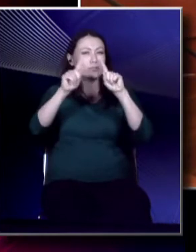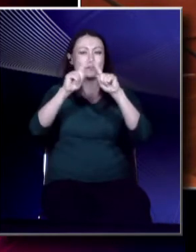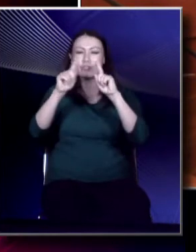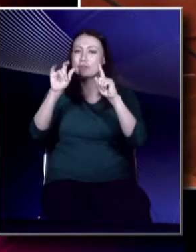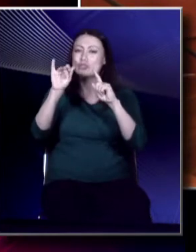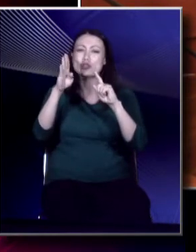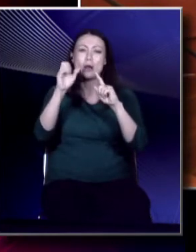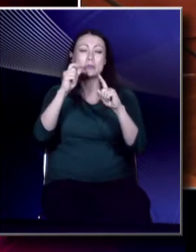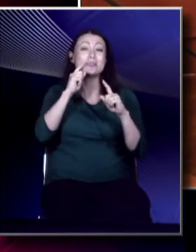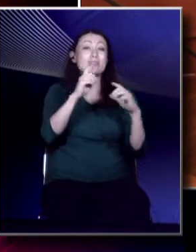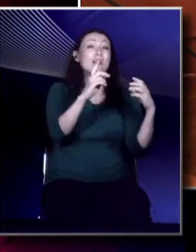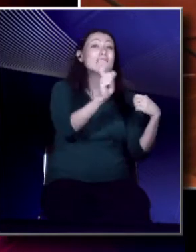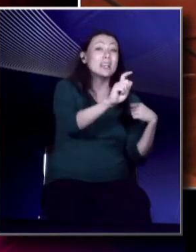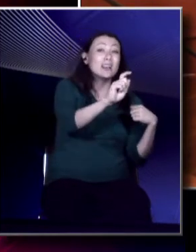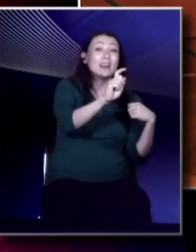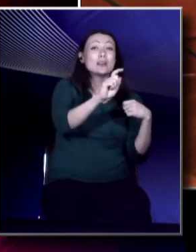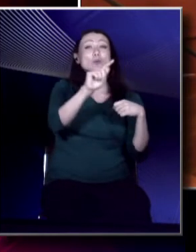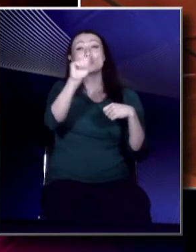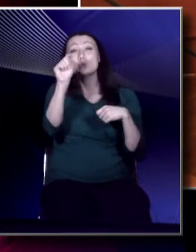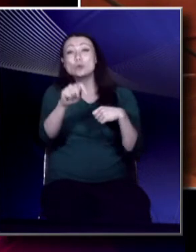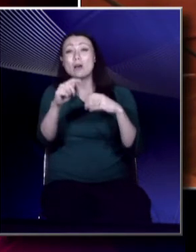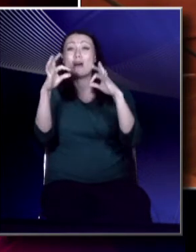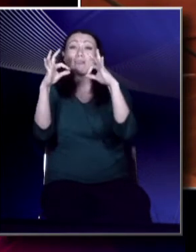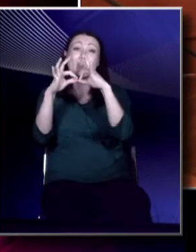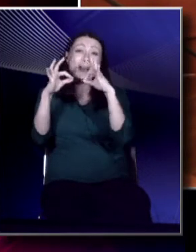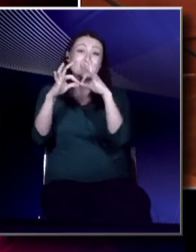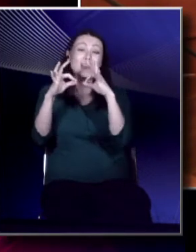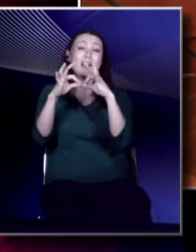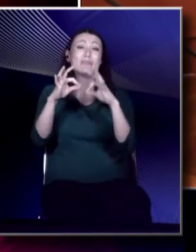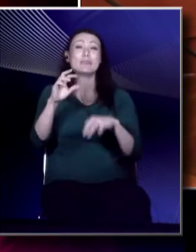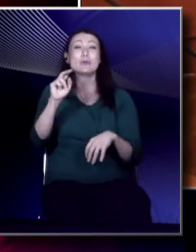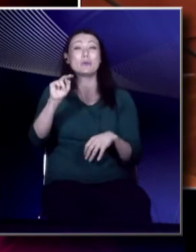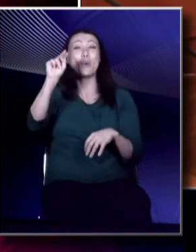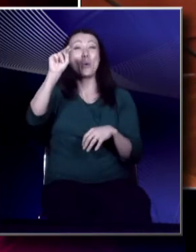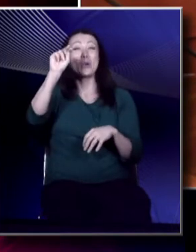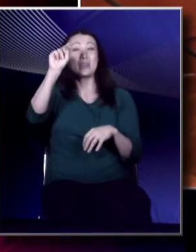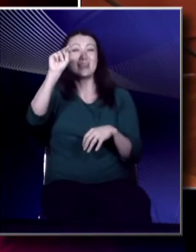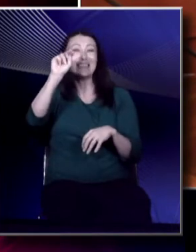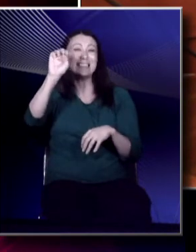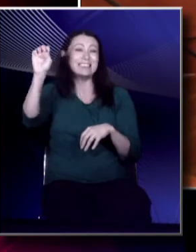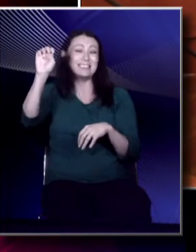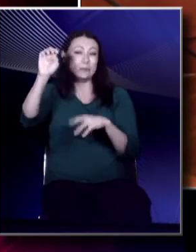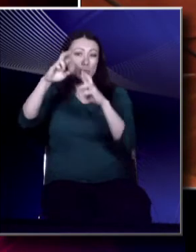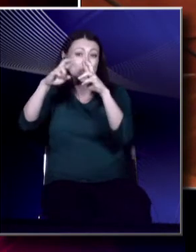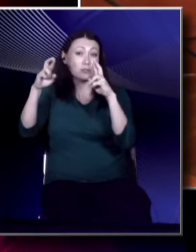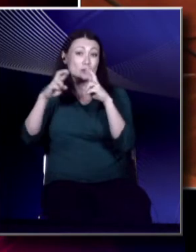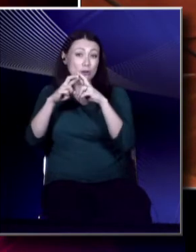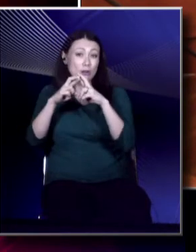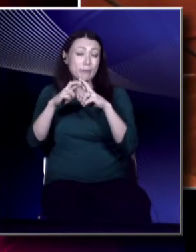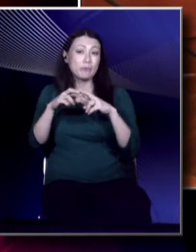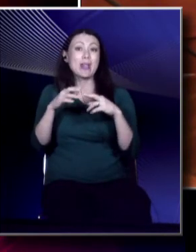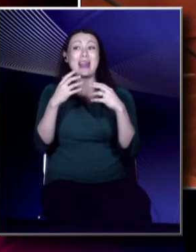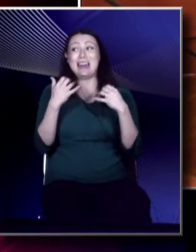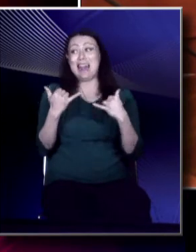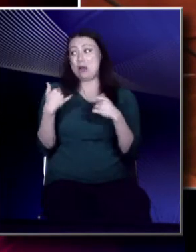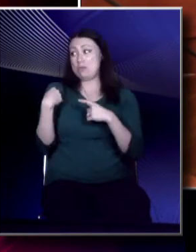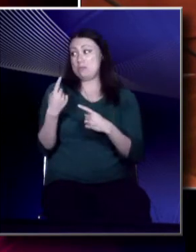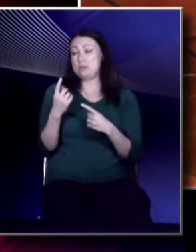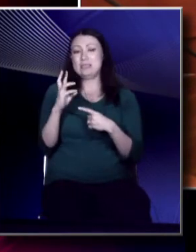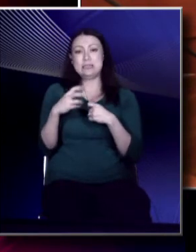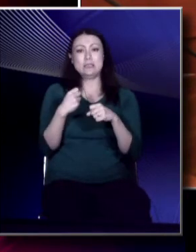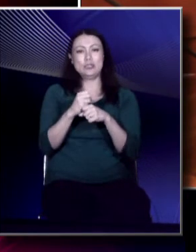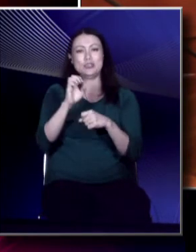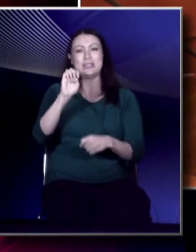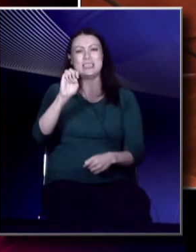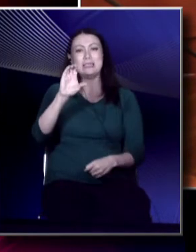Tucson, Flagstaff, North Central Regional Cooperative, and for 6 years with Early Childhood and Family Education Program. I've been a teacher